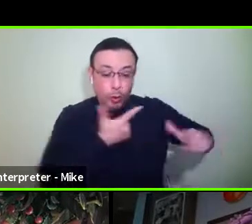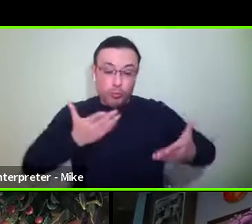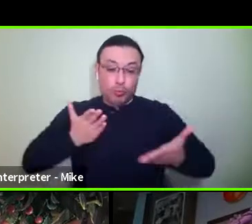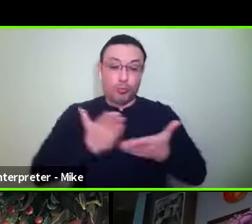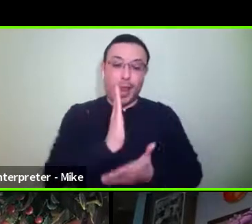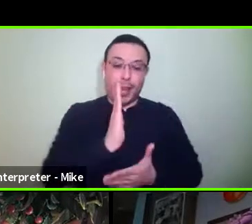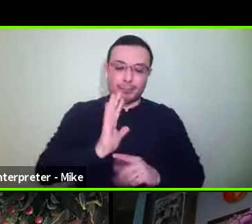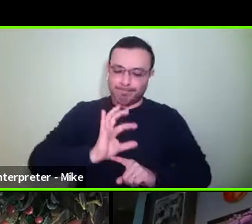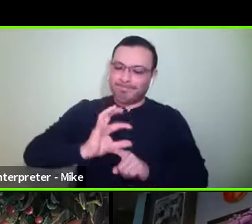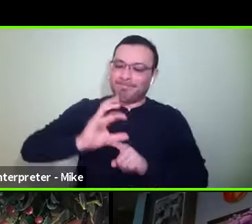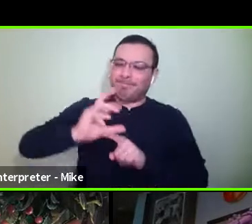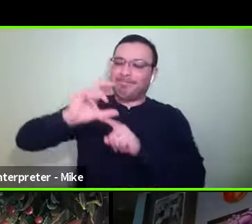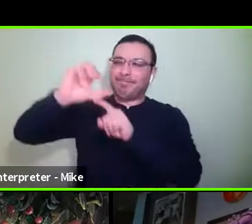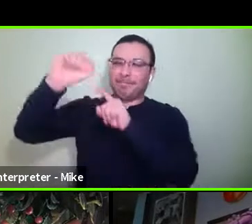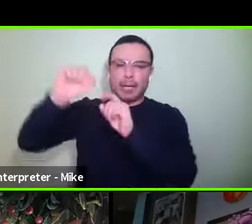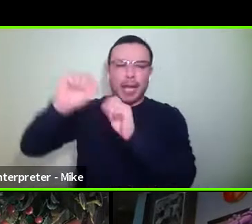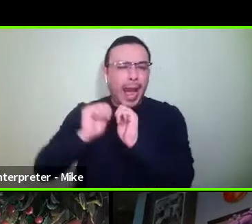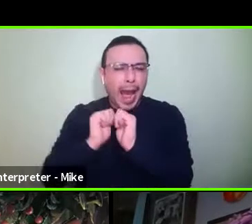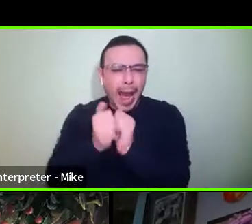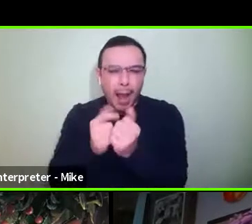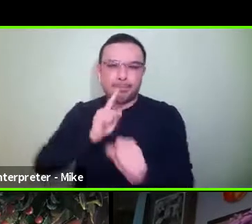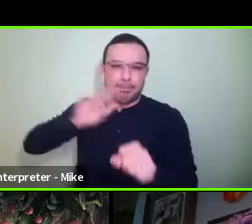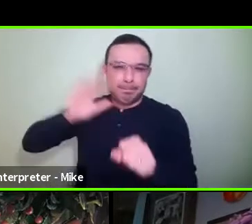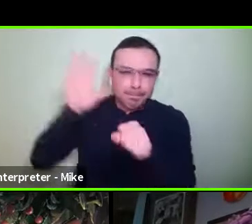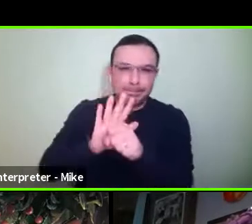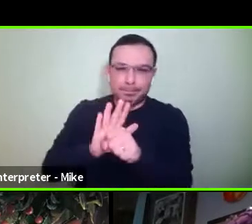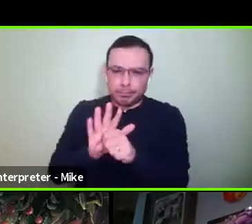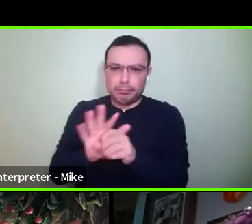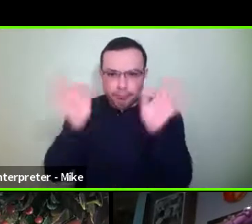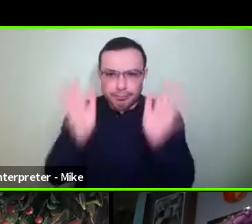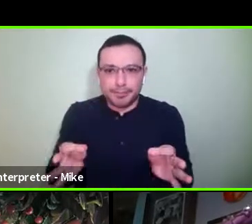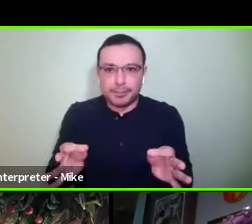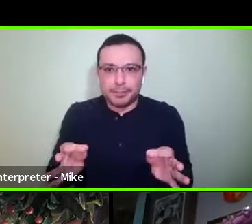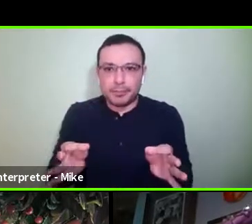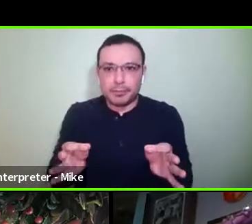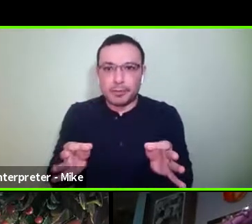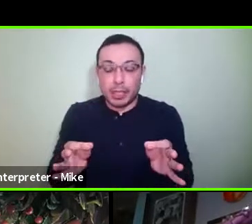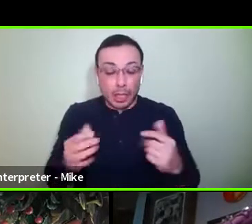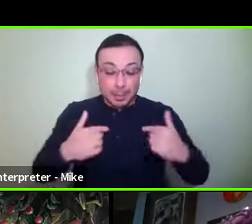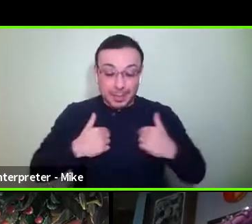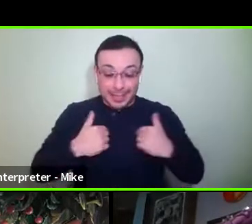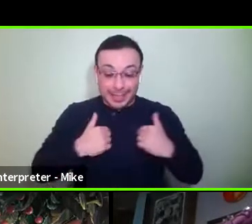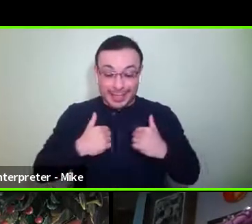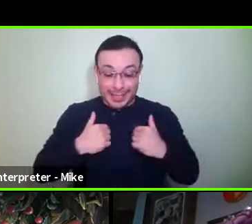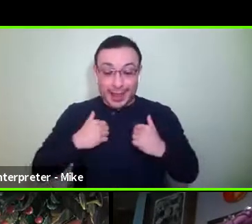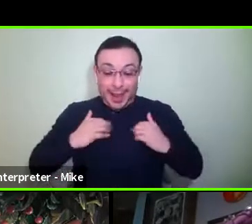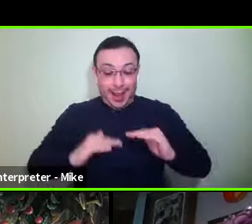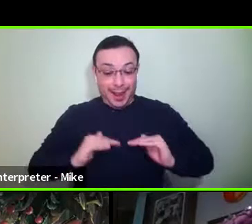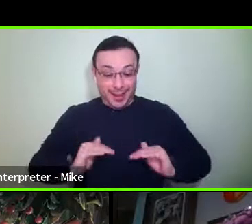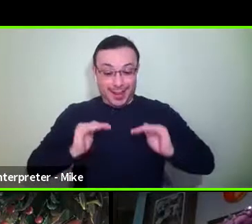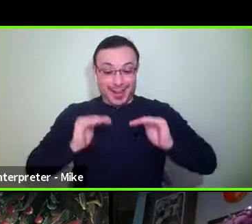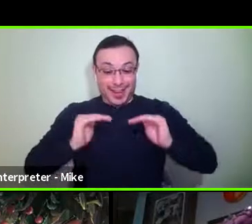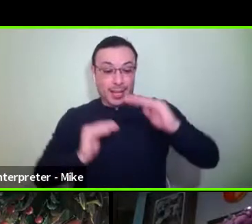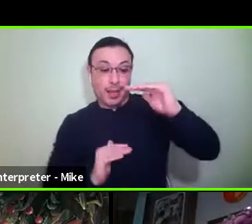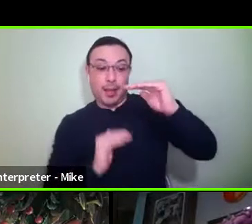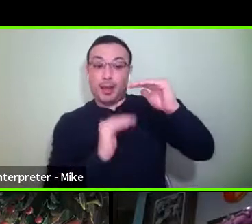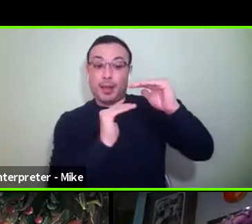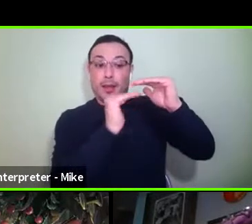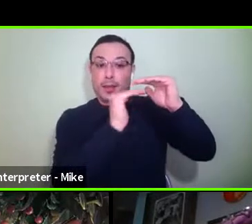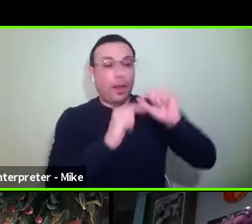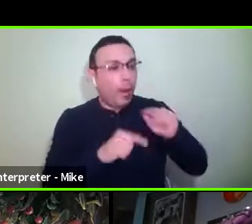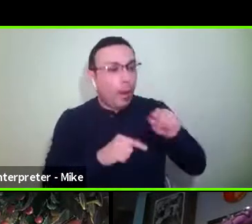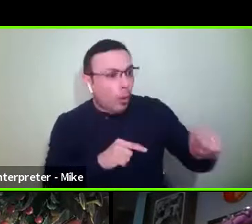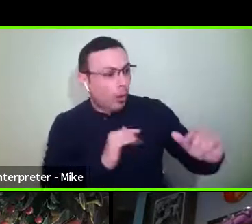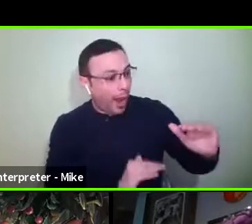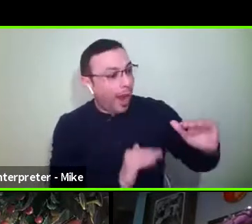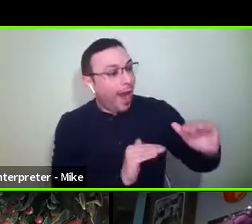know if one is close enough to being who one wants to be or having what one wants or feeling